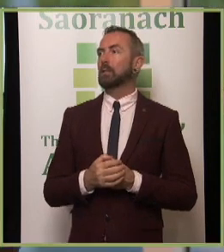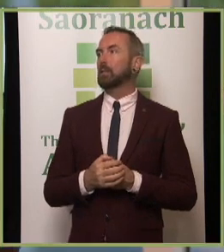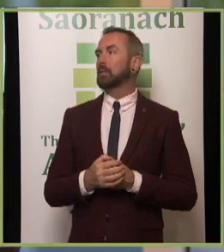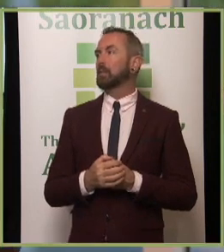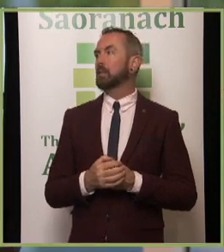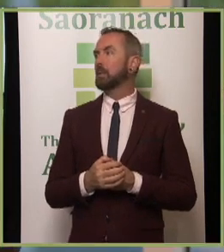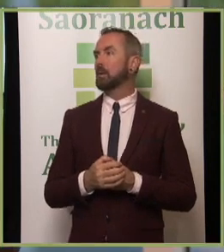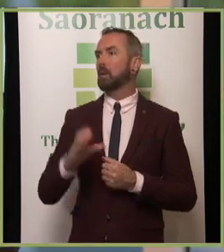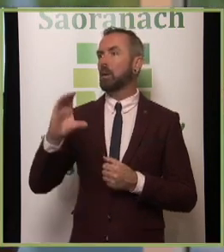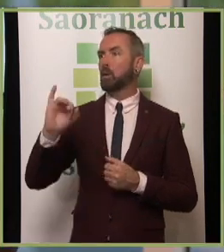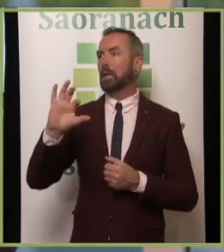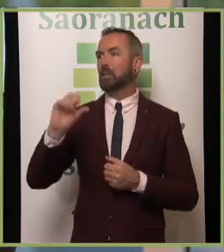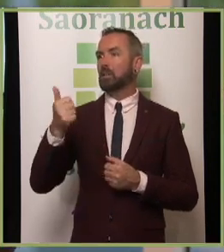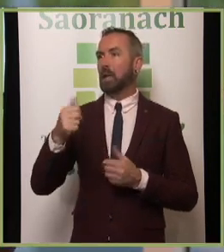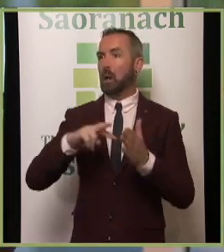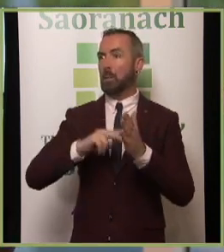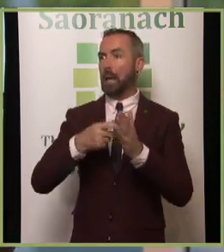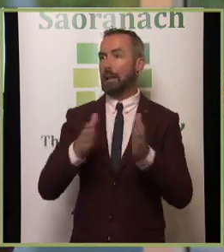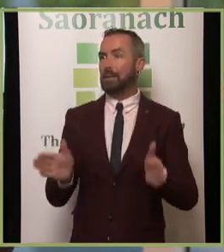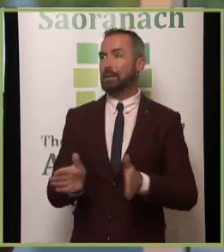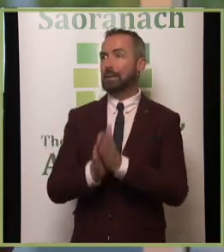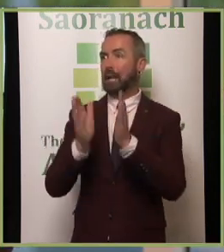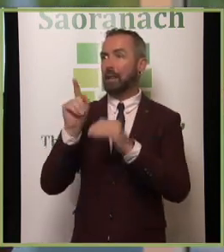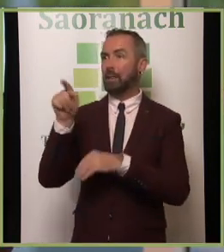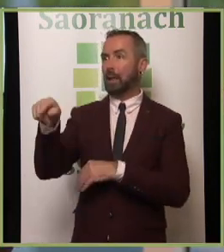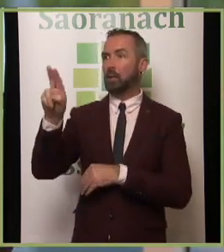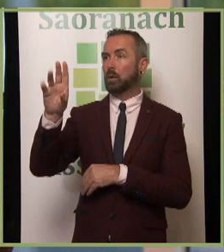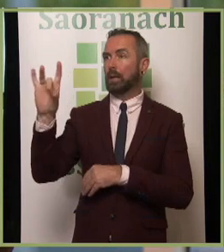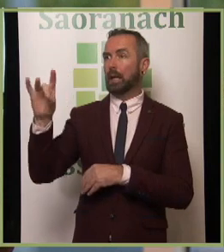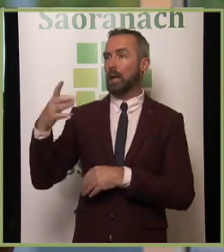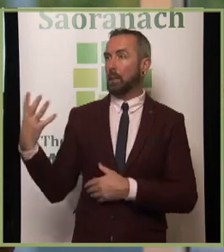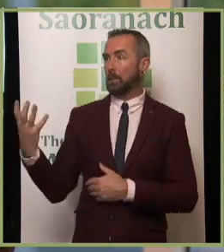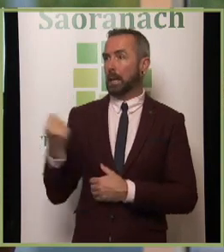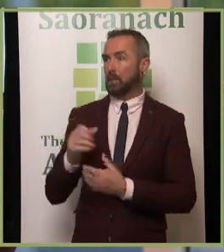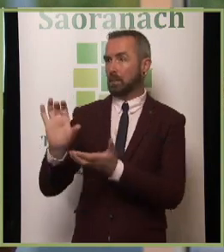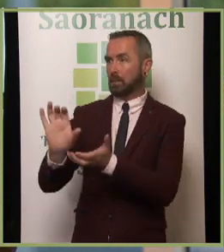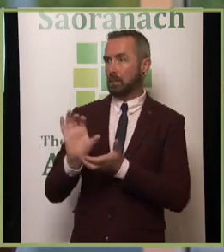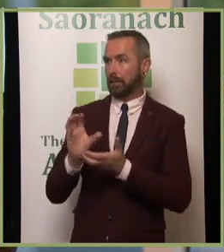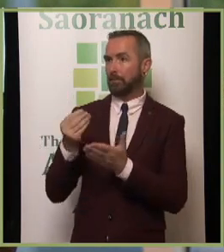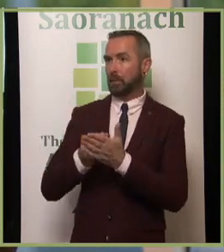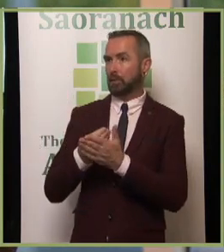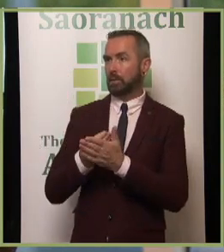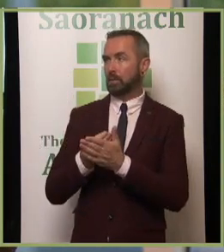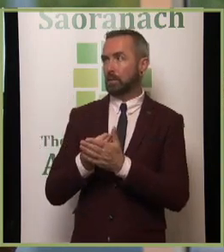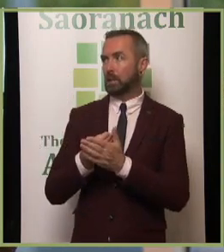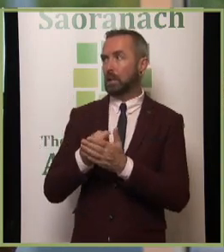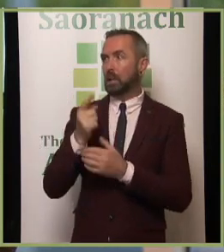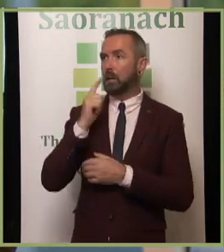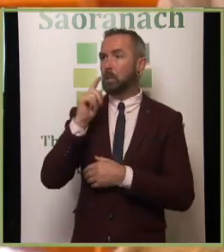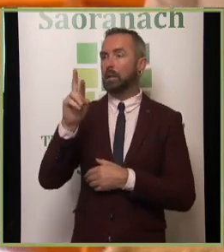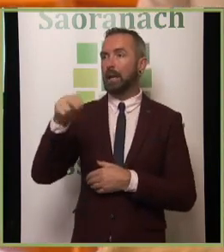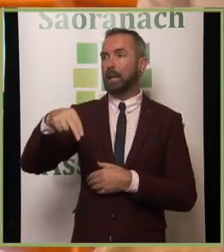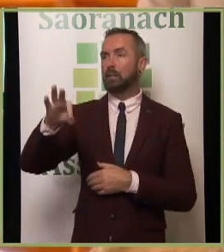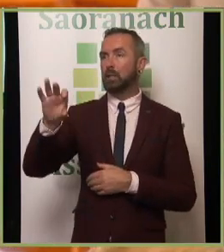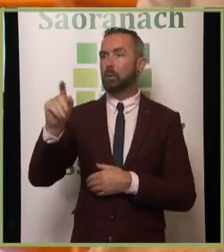selling off a certain amount to that UK pension fund. And in the future, what they're saying, what some of the rural NGOs are saying is that what